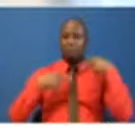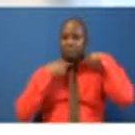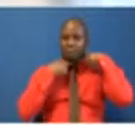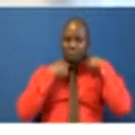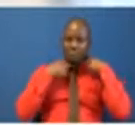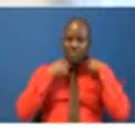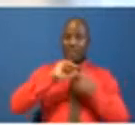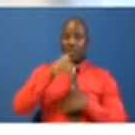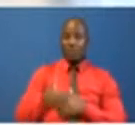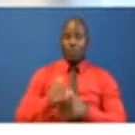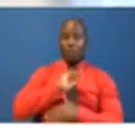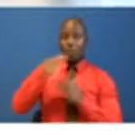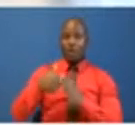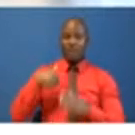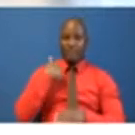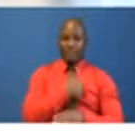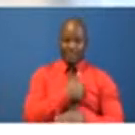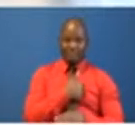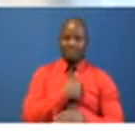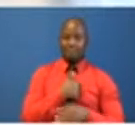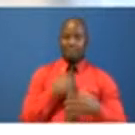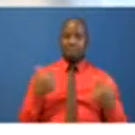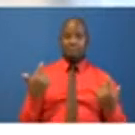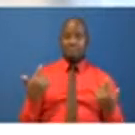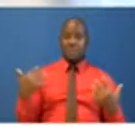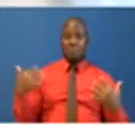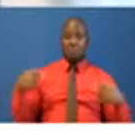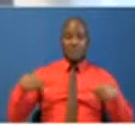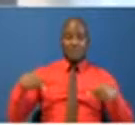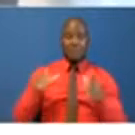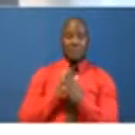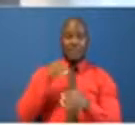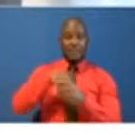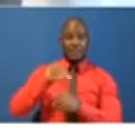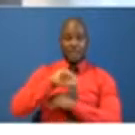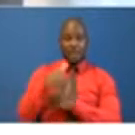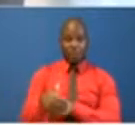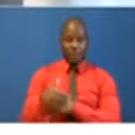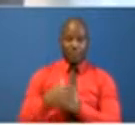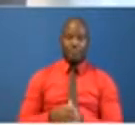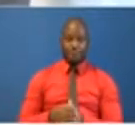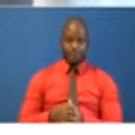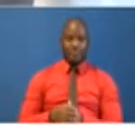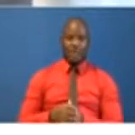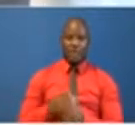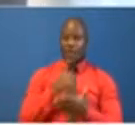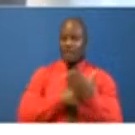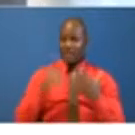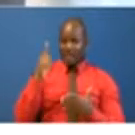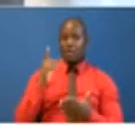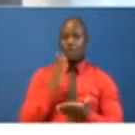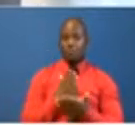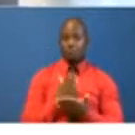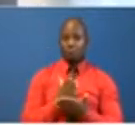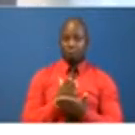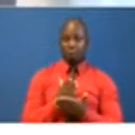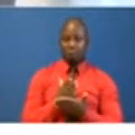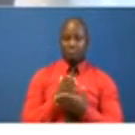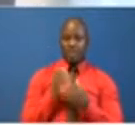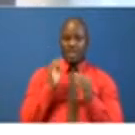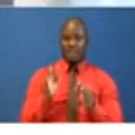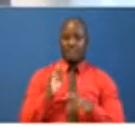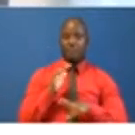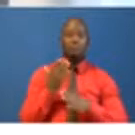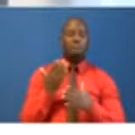city where all of us are meant to be strangers in this place so you're right i mean it'll be quite